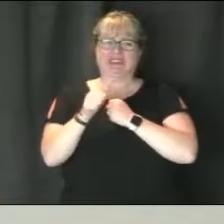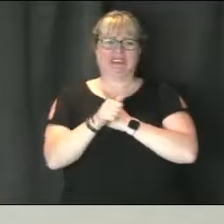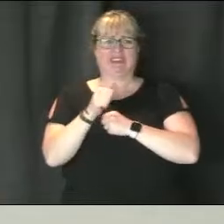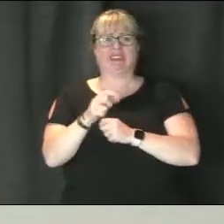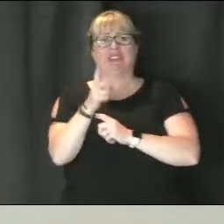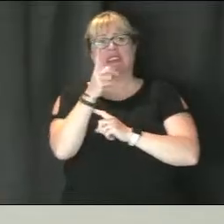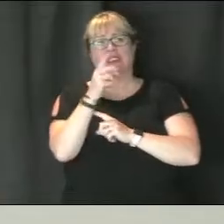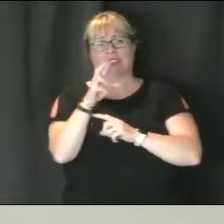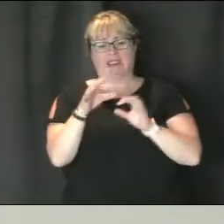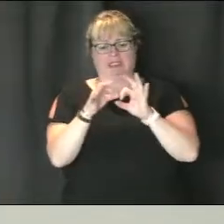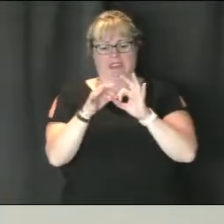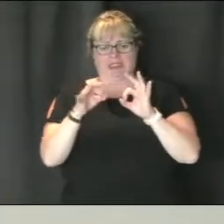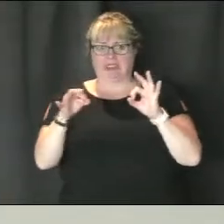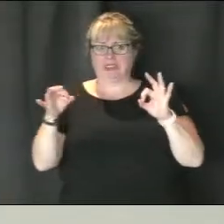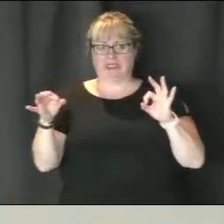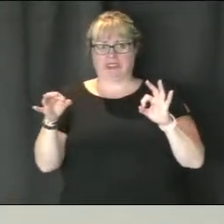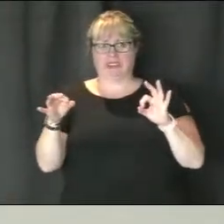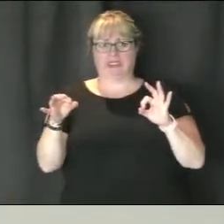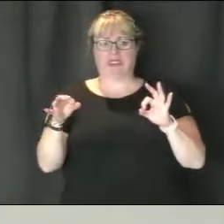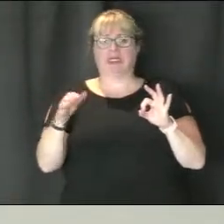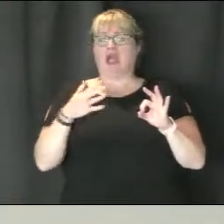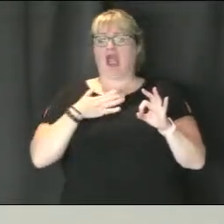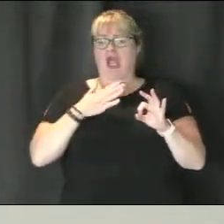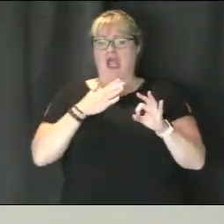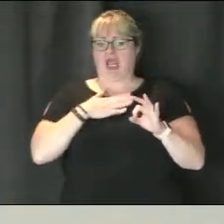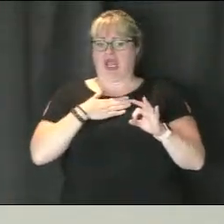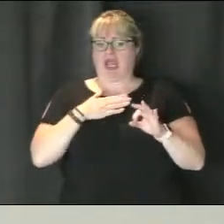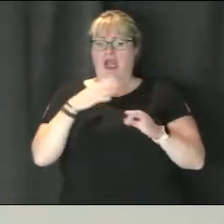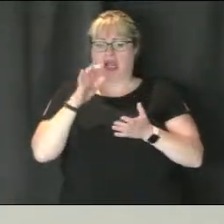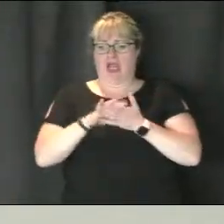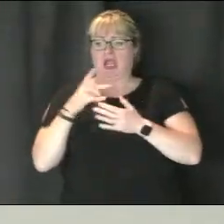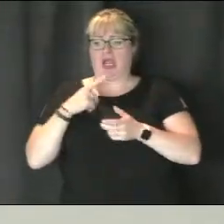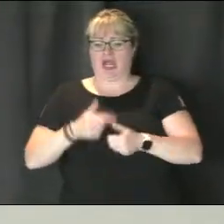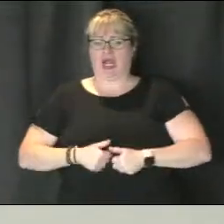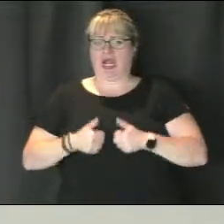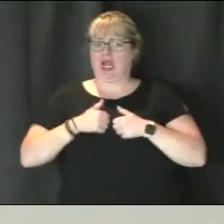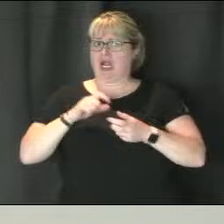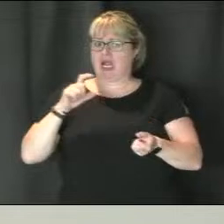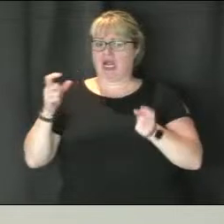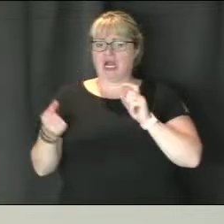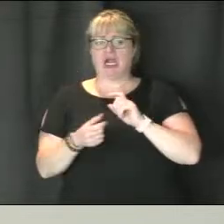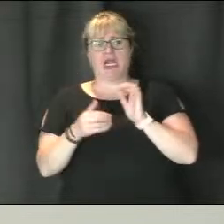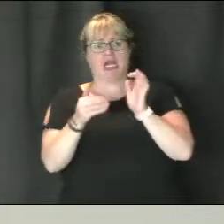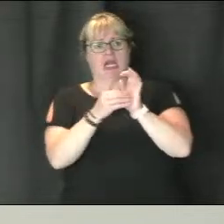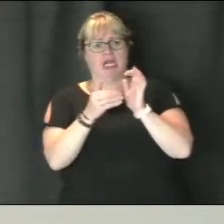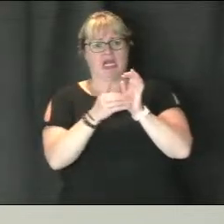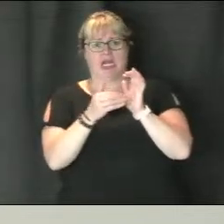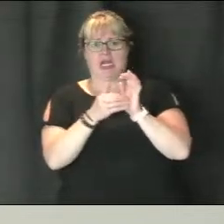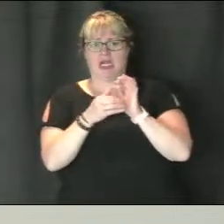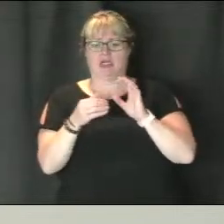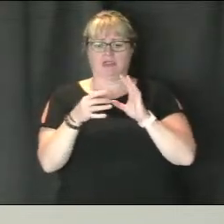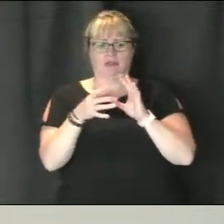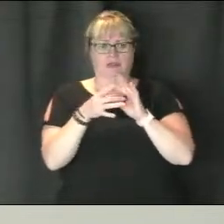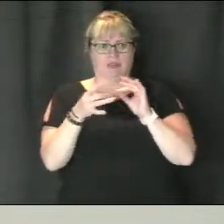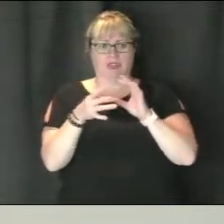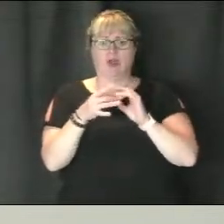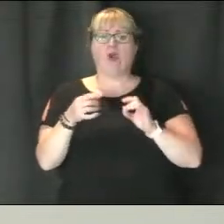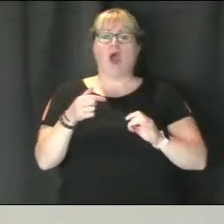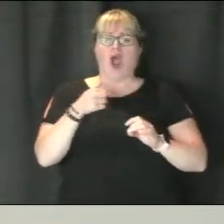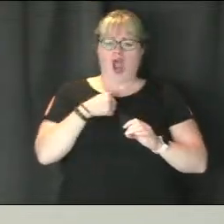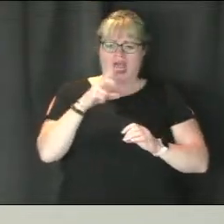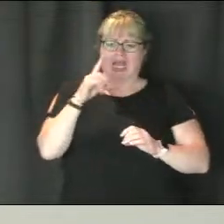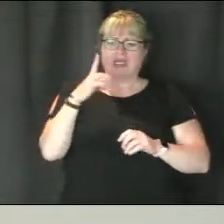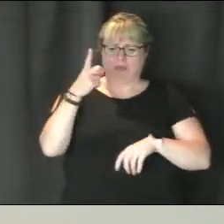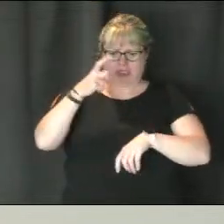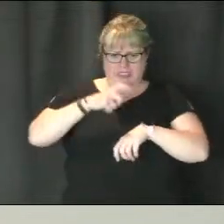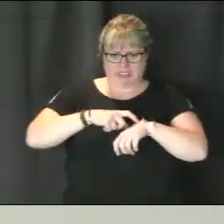uttered the sentence which was to change our lives forever. He said, "I went to a